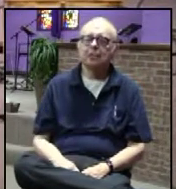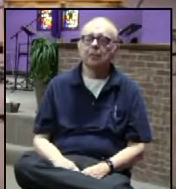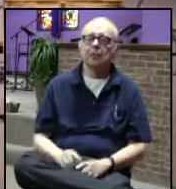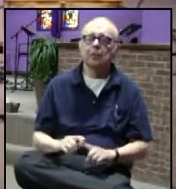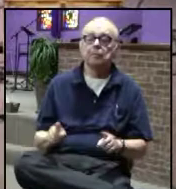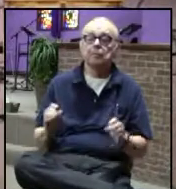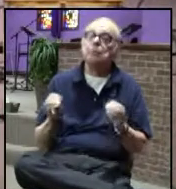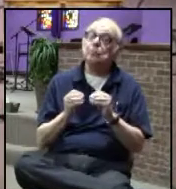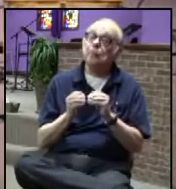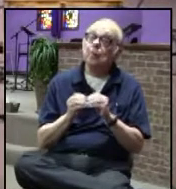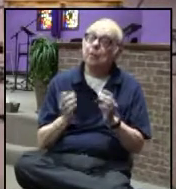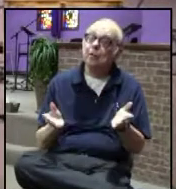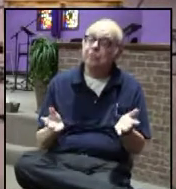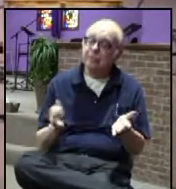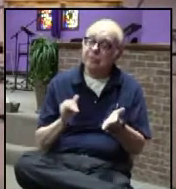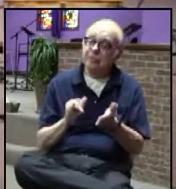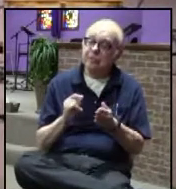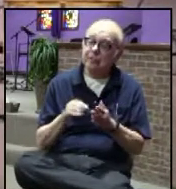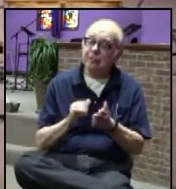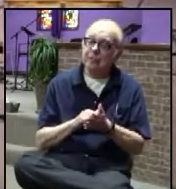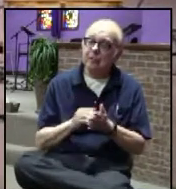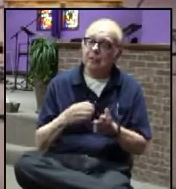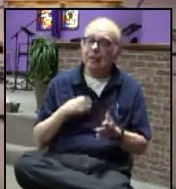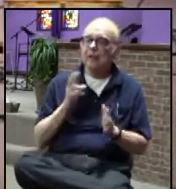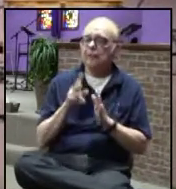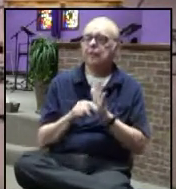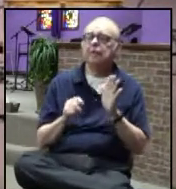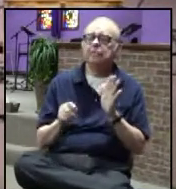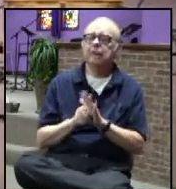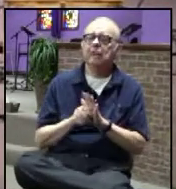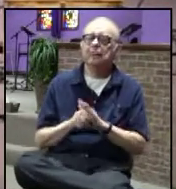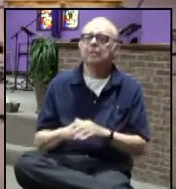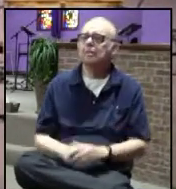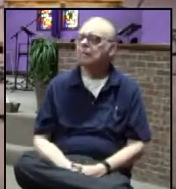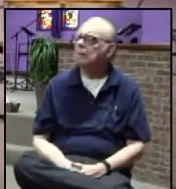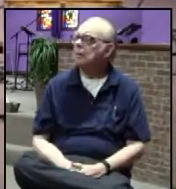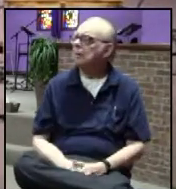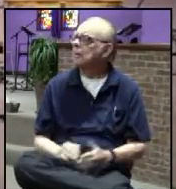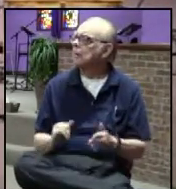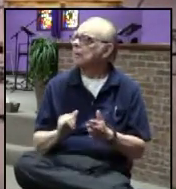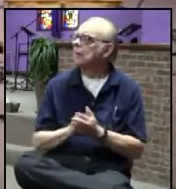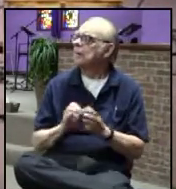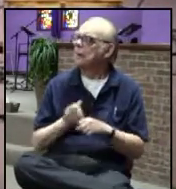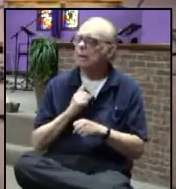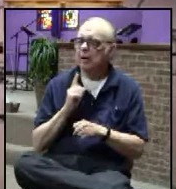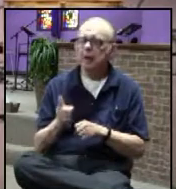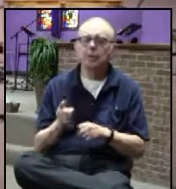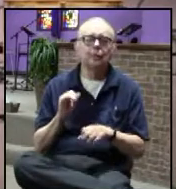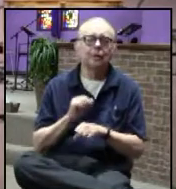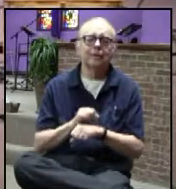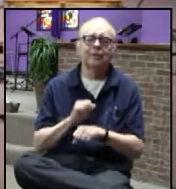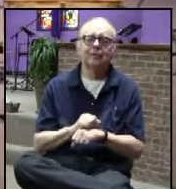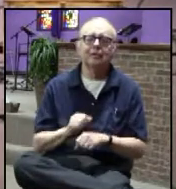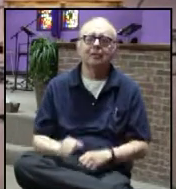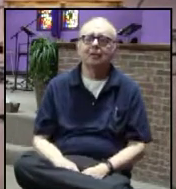But there's more to it. I have a video. This one I made sure that it worked